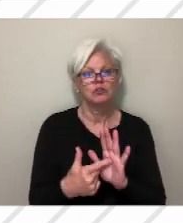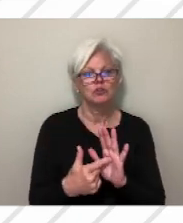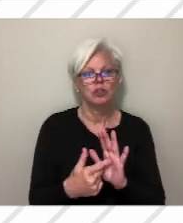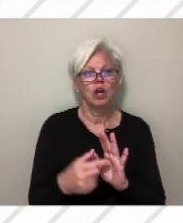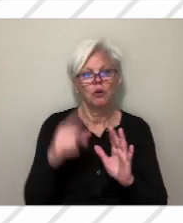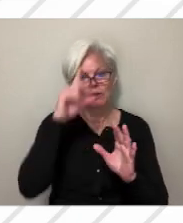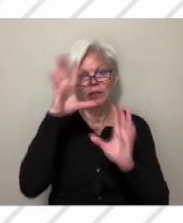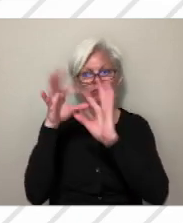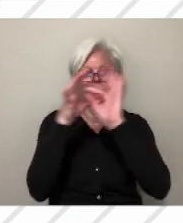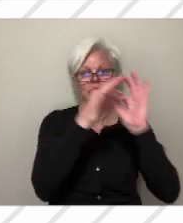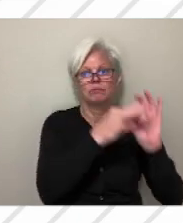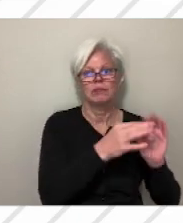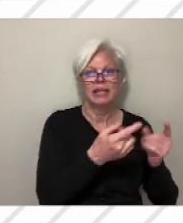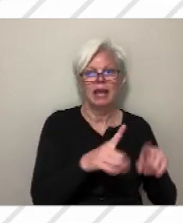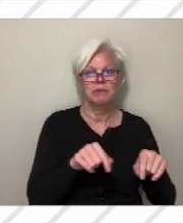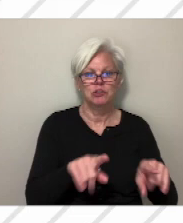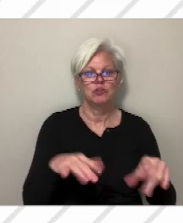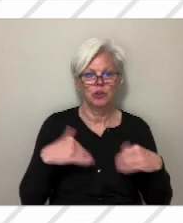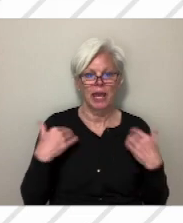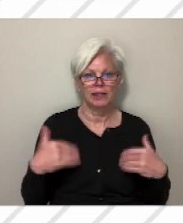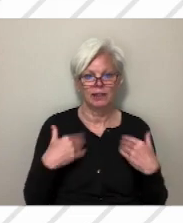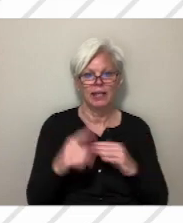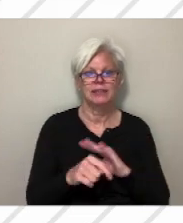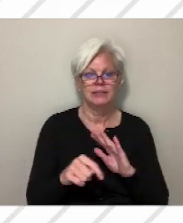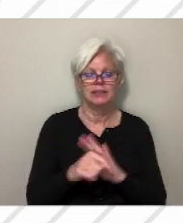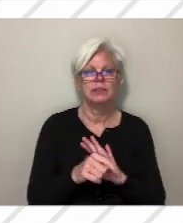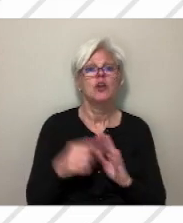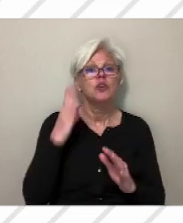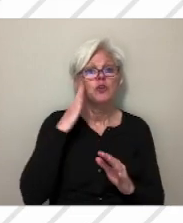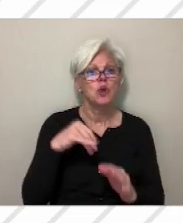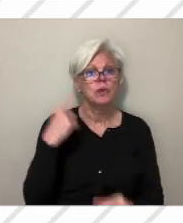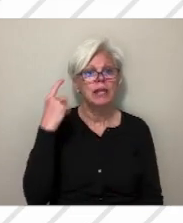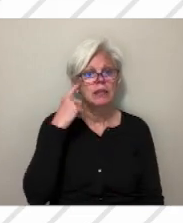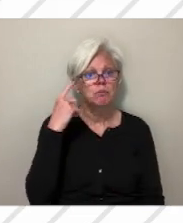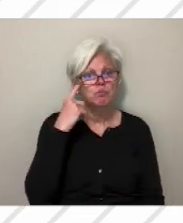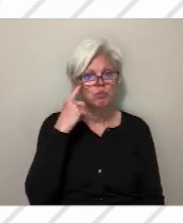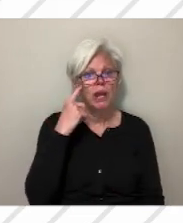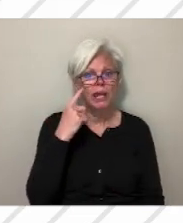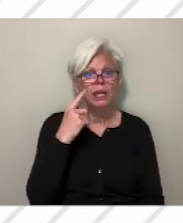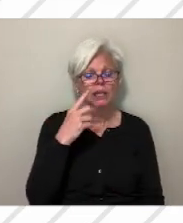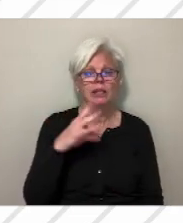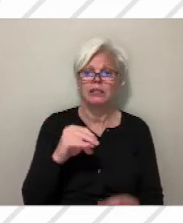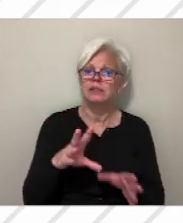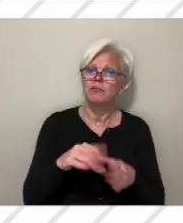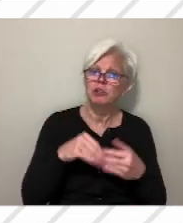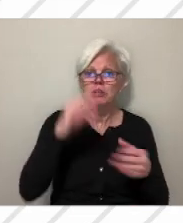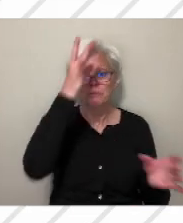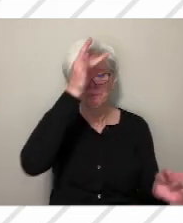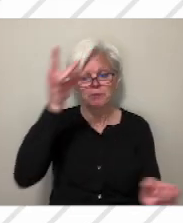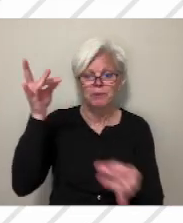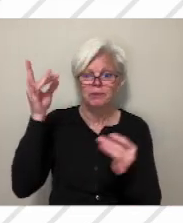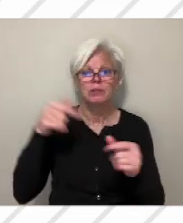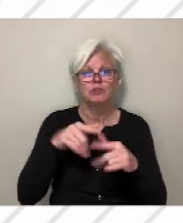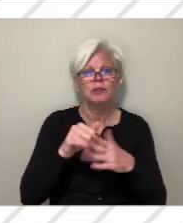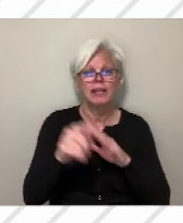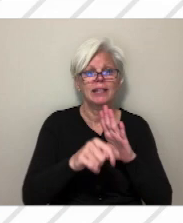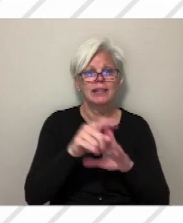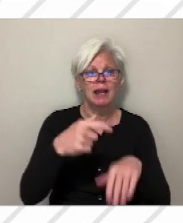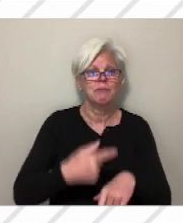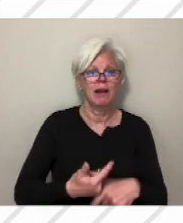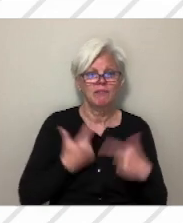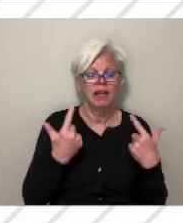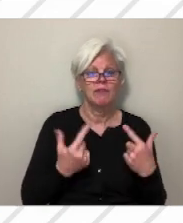during adolescence. You may know that the brain is highly plastic during this period of life. As I mentioned before, it